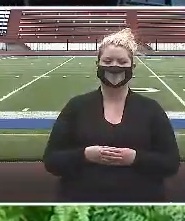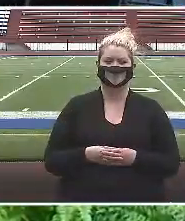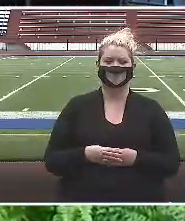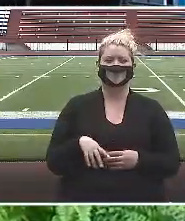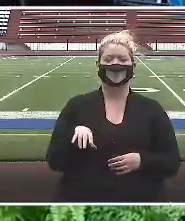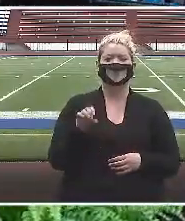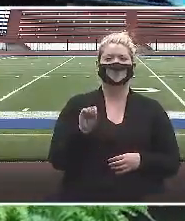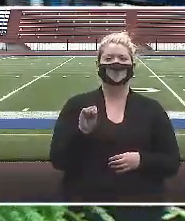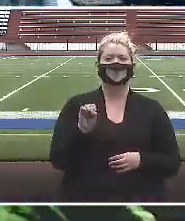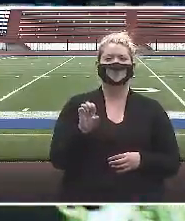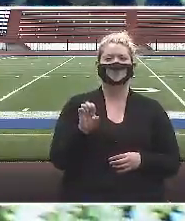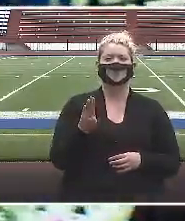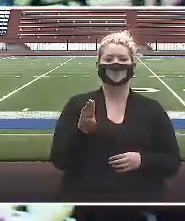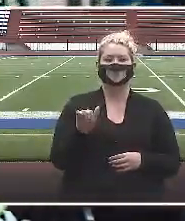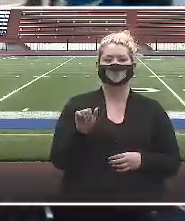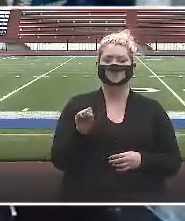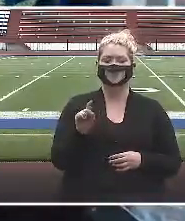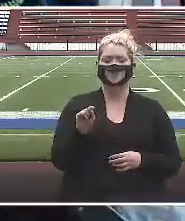Sebastian Kim.